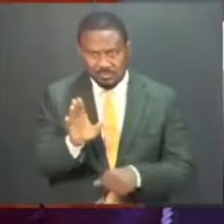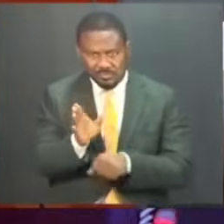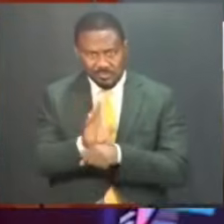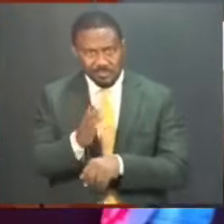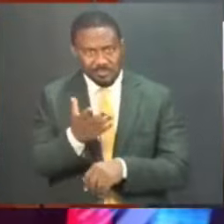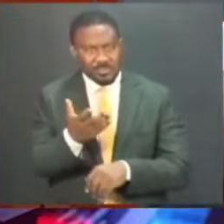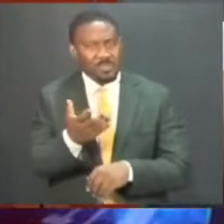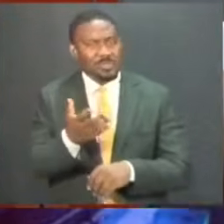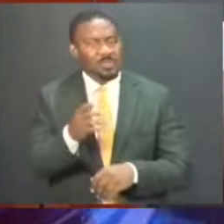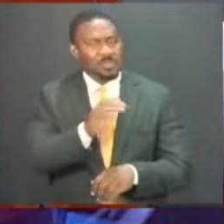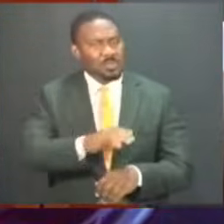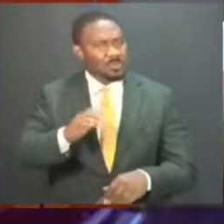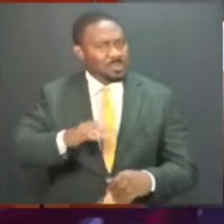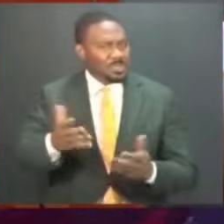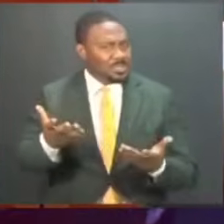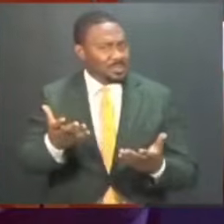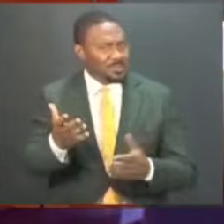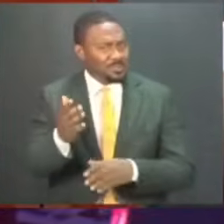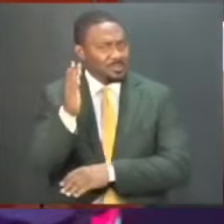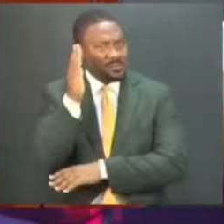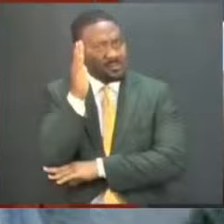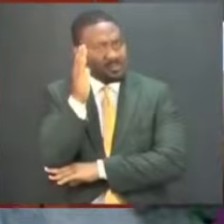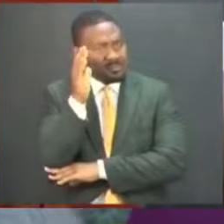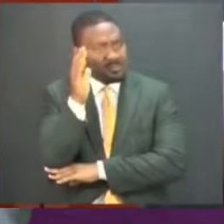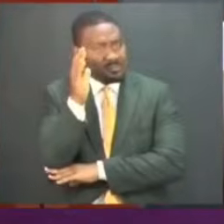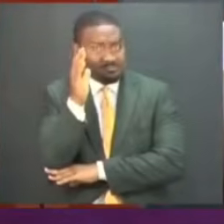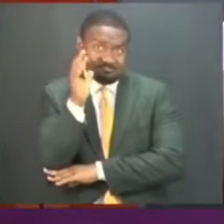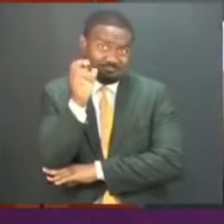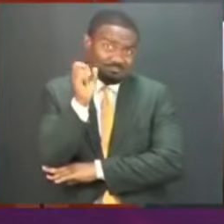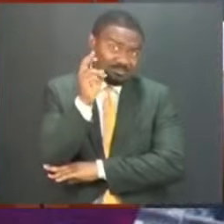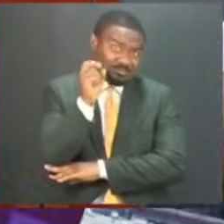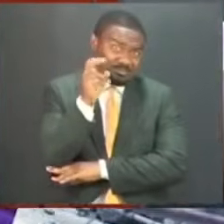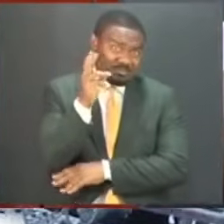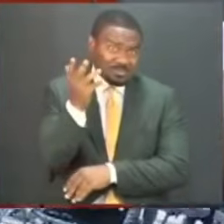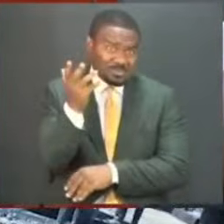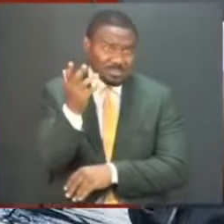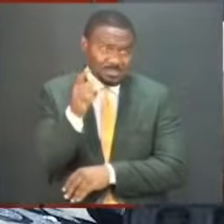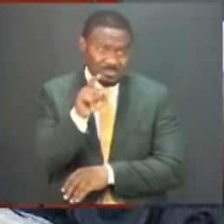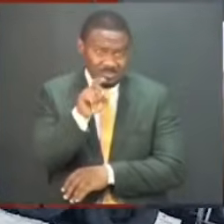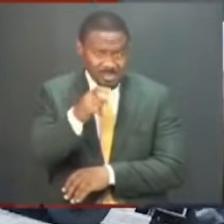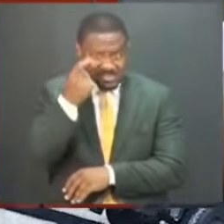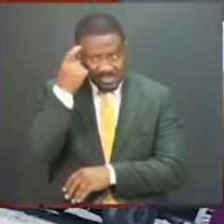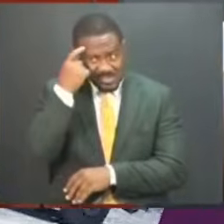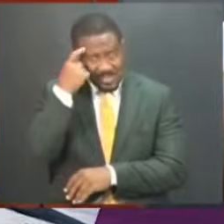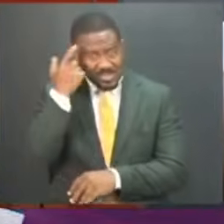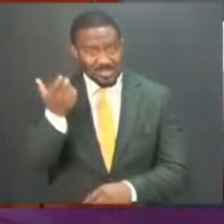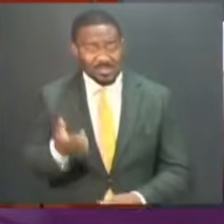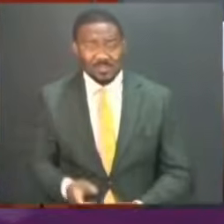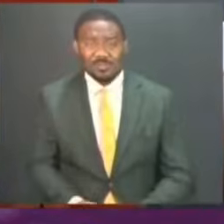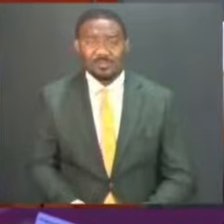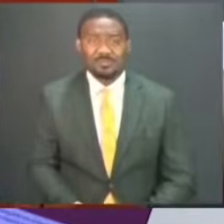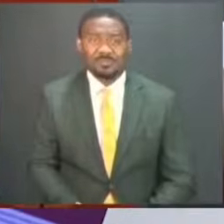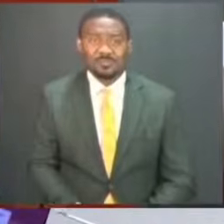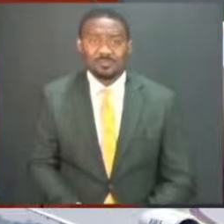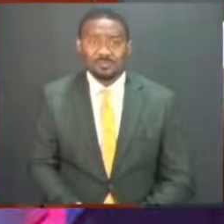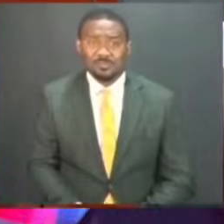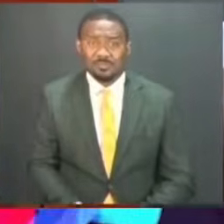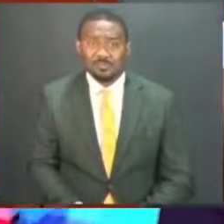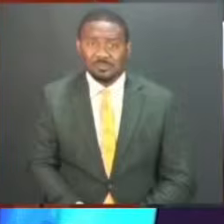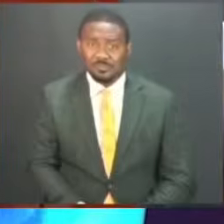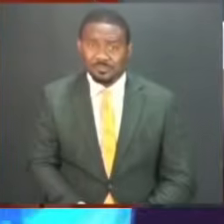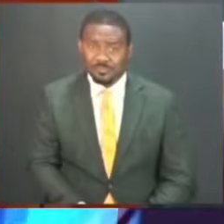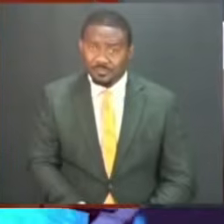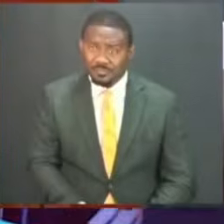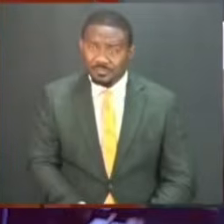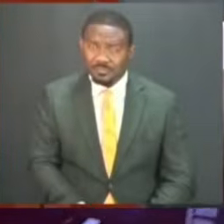midday. So, Leader, if you are aware of this, we should take that into consideration. Because that communication came